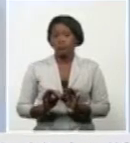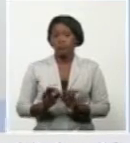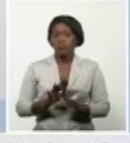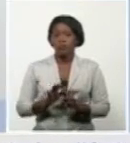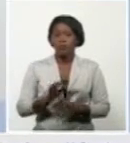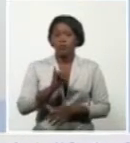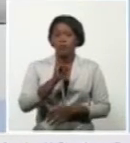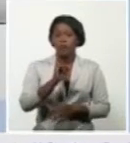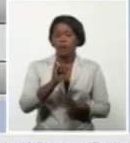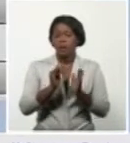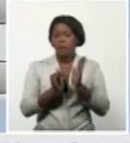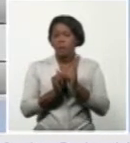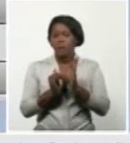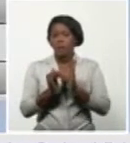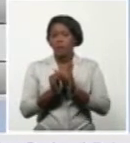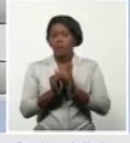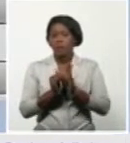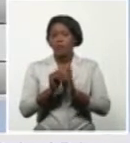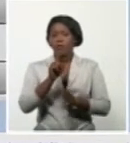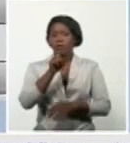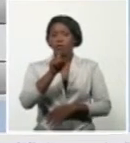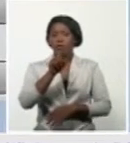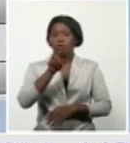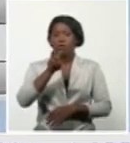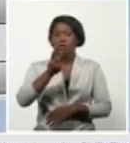reaching already